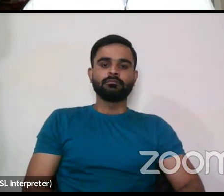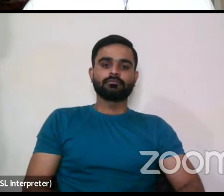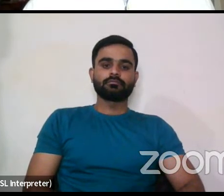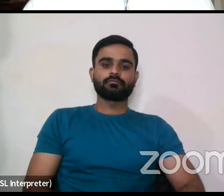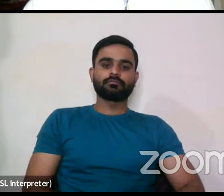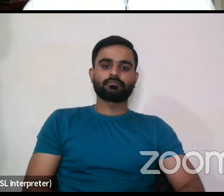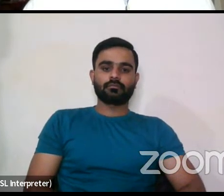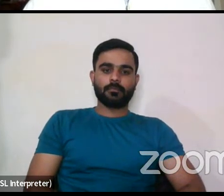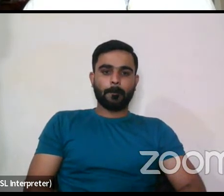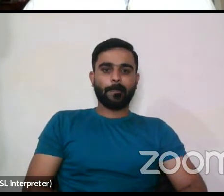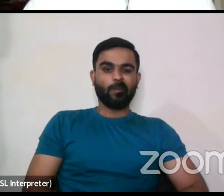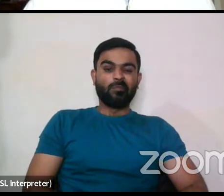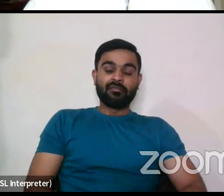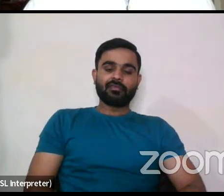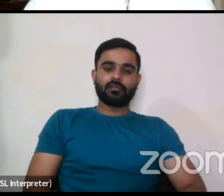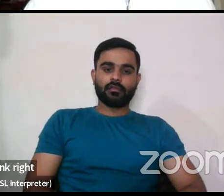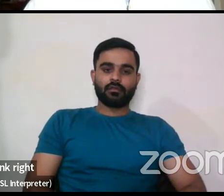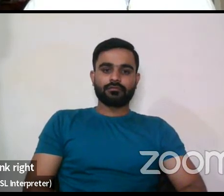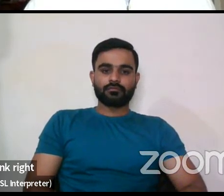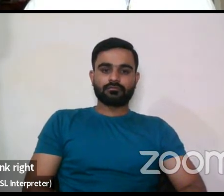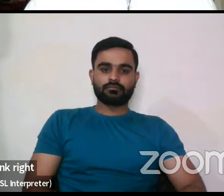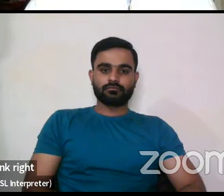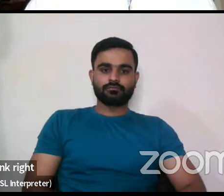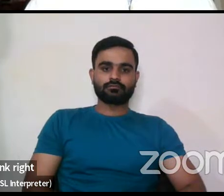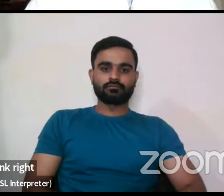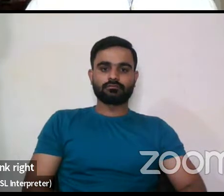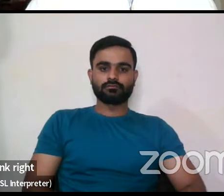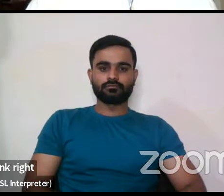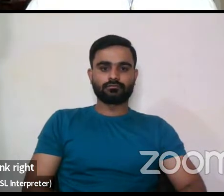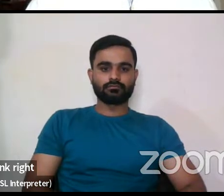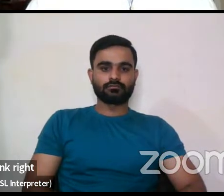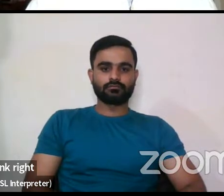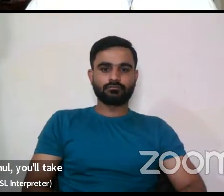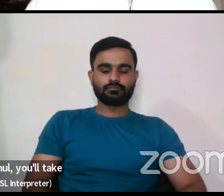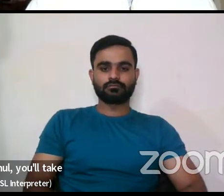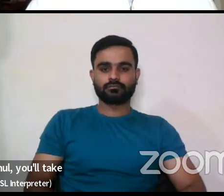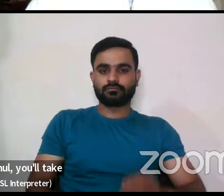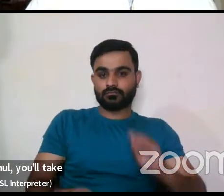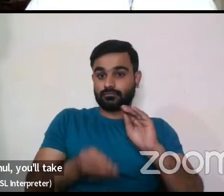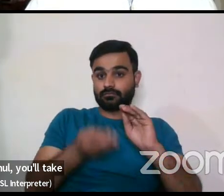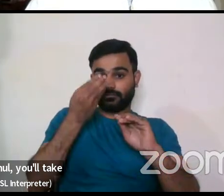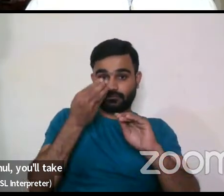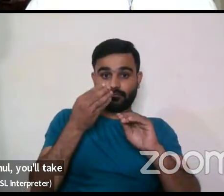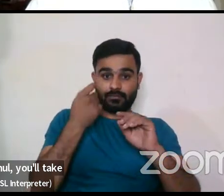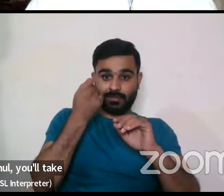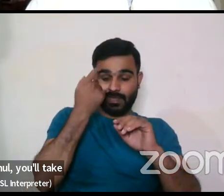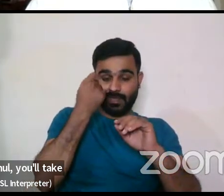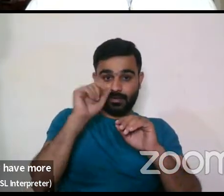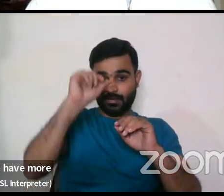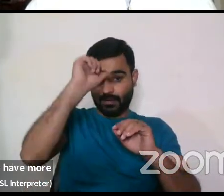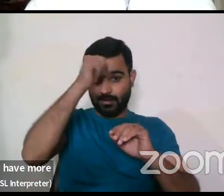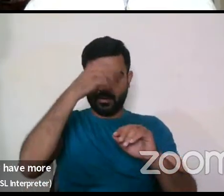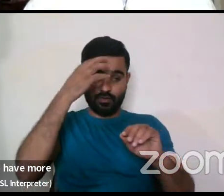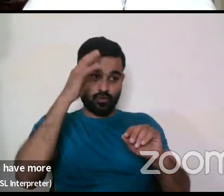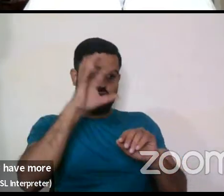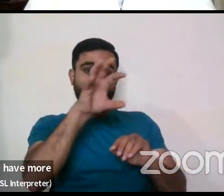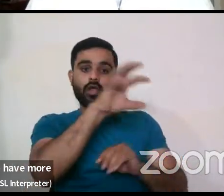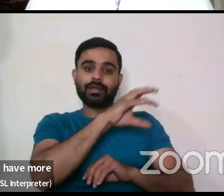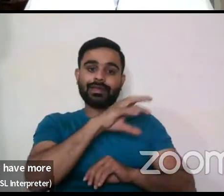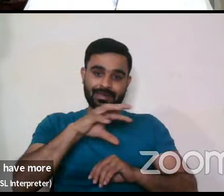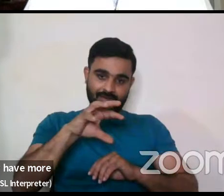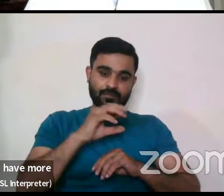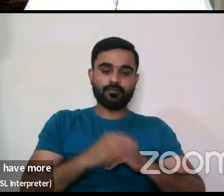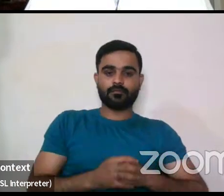So if I'll just begin this, and I think Rahul, you'll take it forward, because you obviously have more understanding of the Indian context.